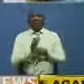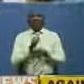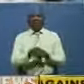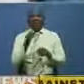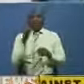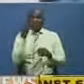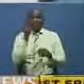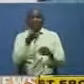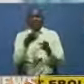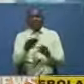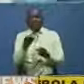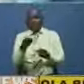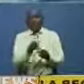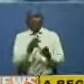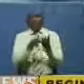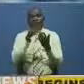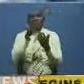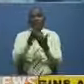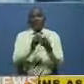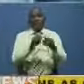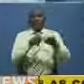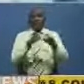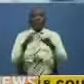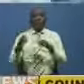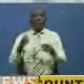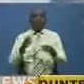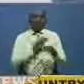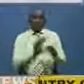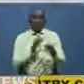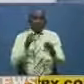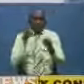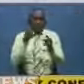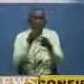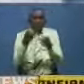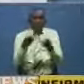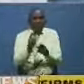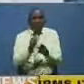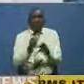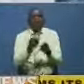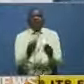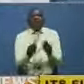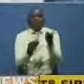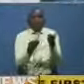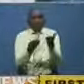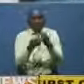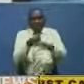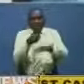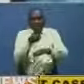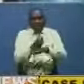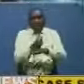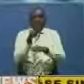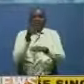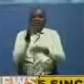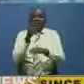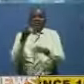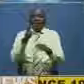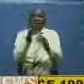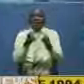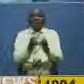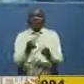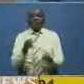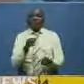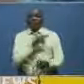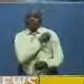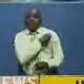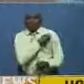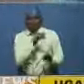The project's implementation committee has secured sites and land titles for 88 of the district hospitals, and